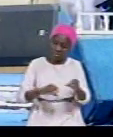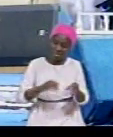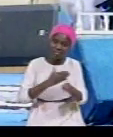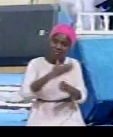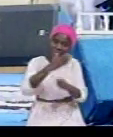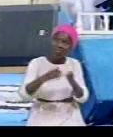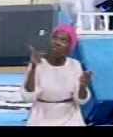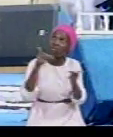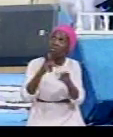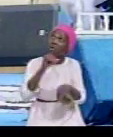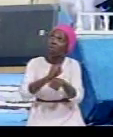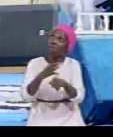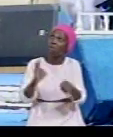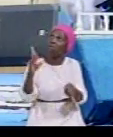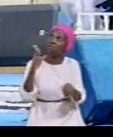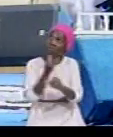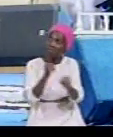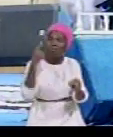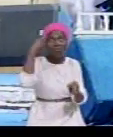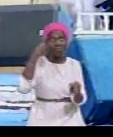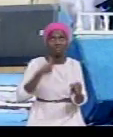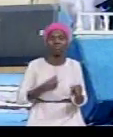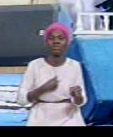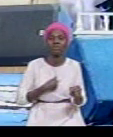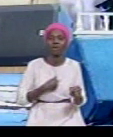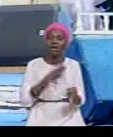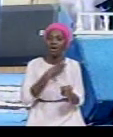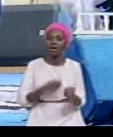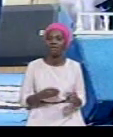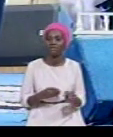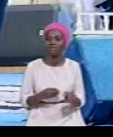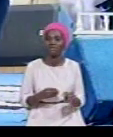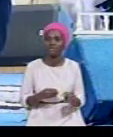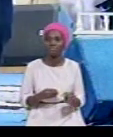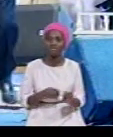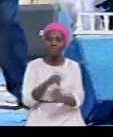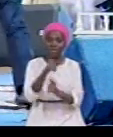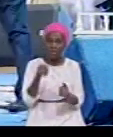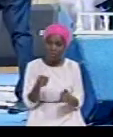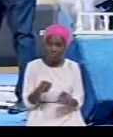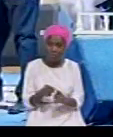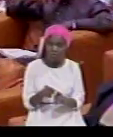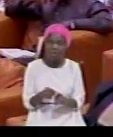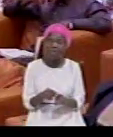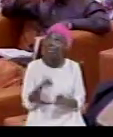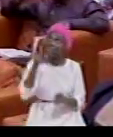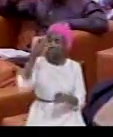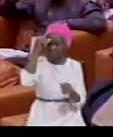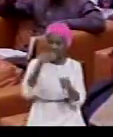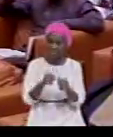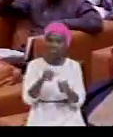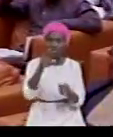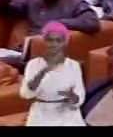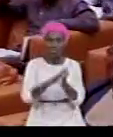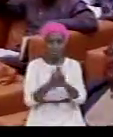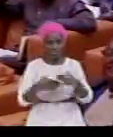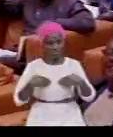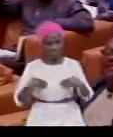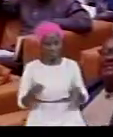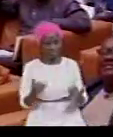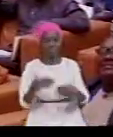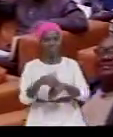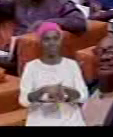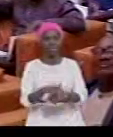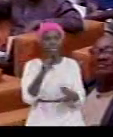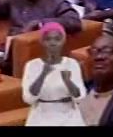of redemption for me. And when he remembers, you are healed tonight. If you are backsliding,